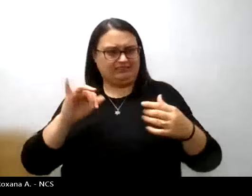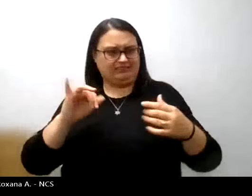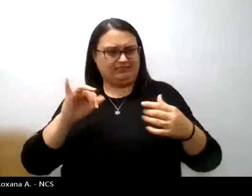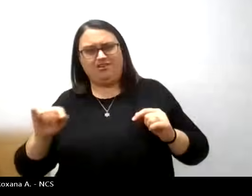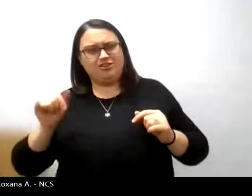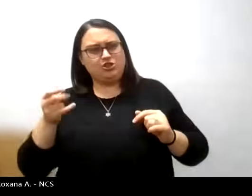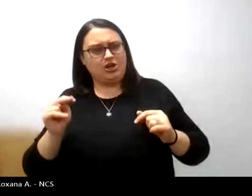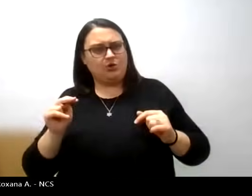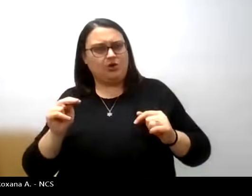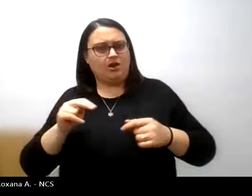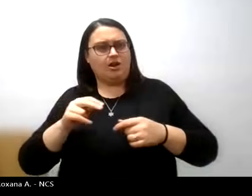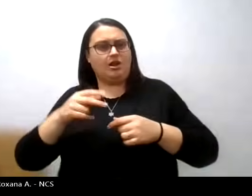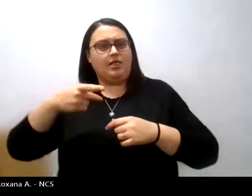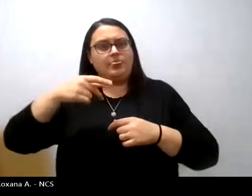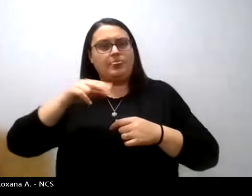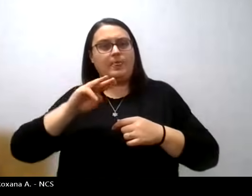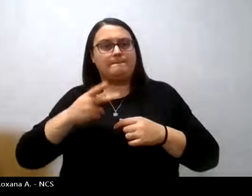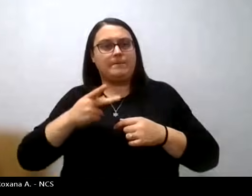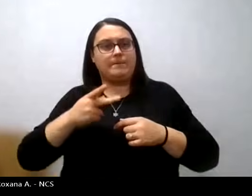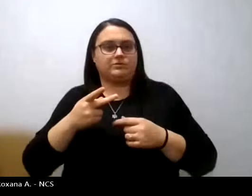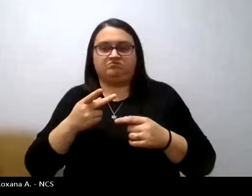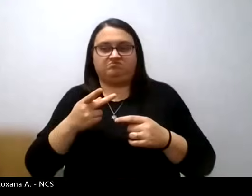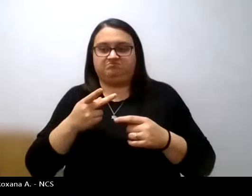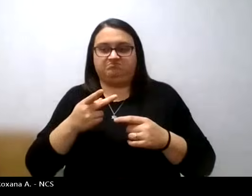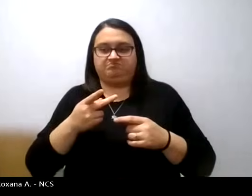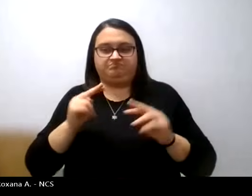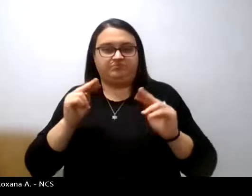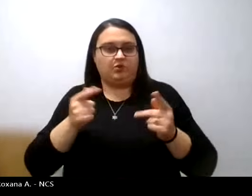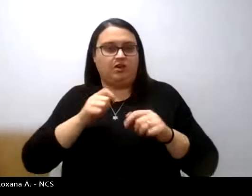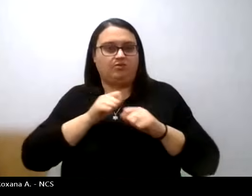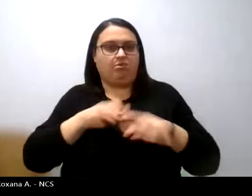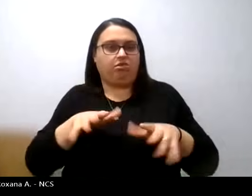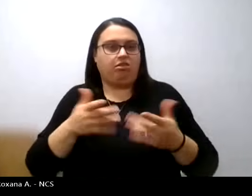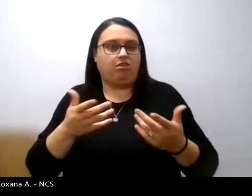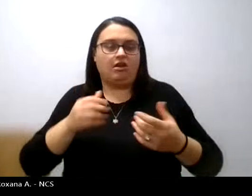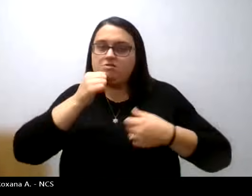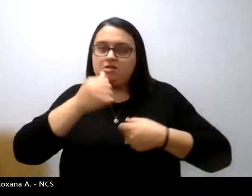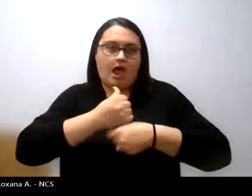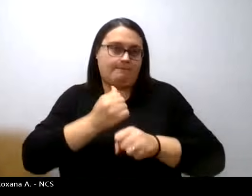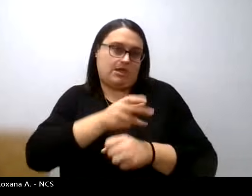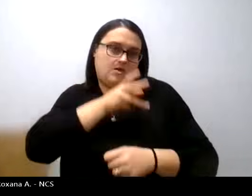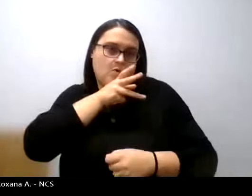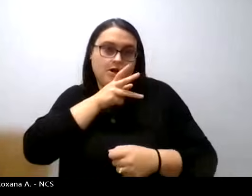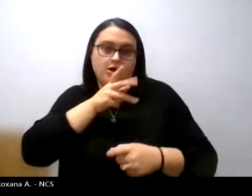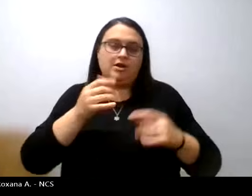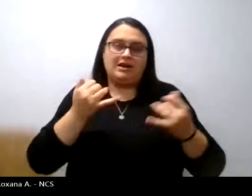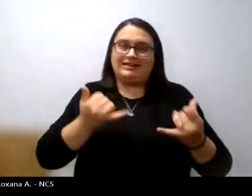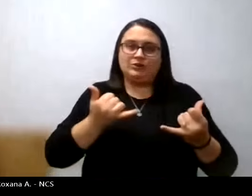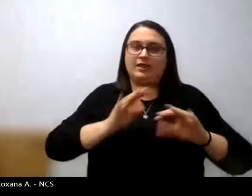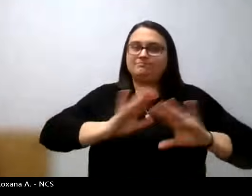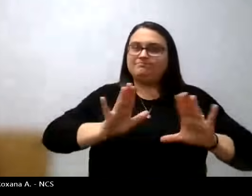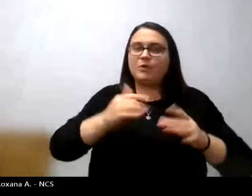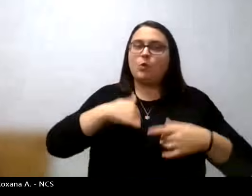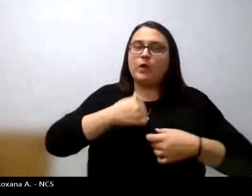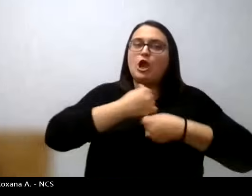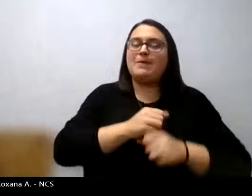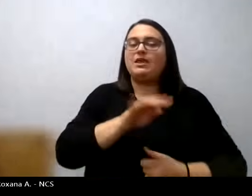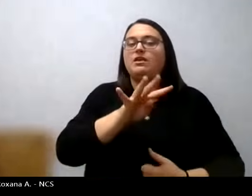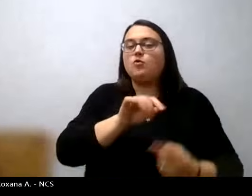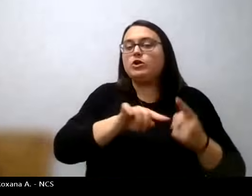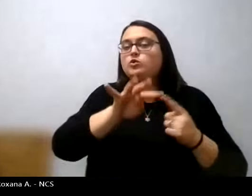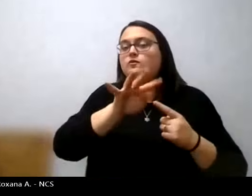January, our pumps were fried and weren't actually producing water. That's not the case here, right? We're currently making 40 to 45 million gallons a